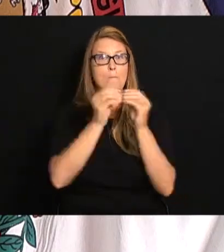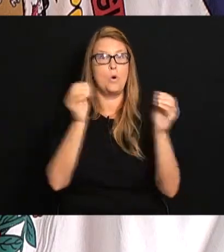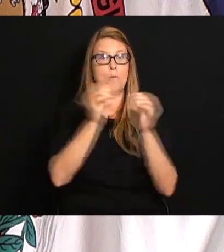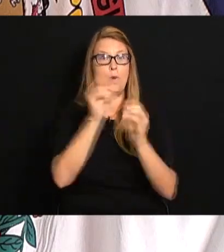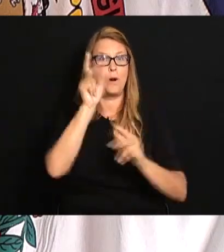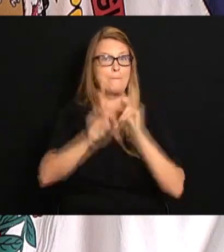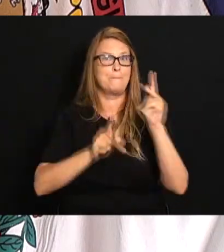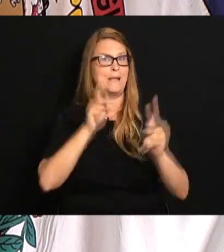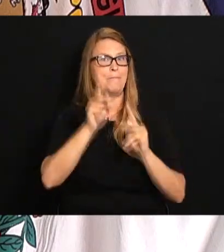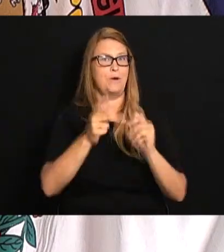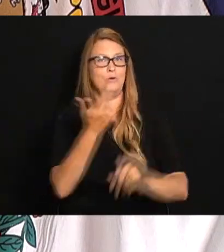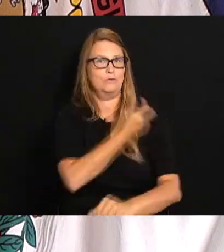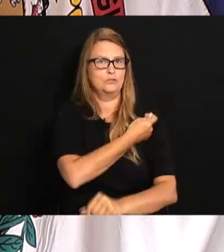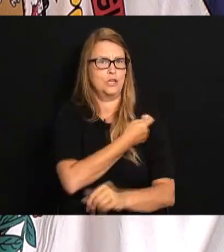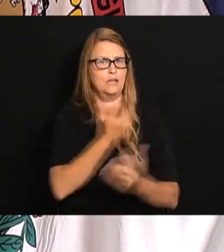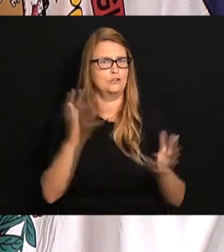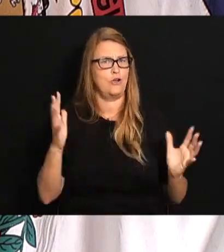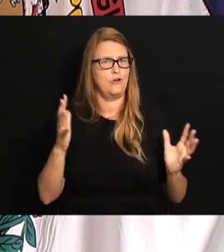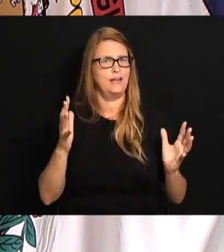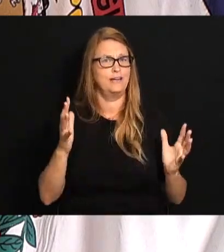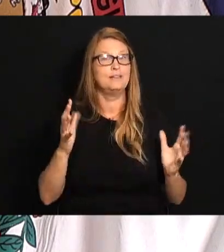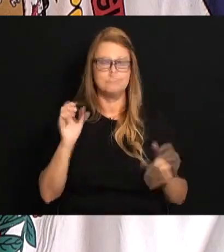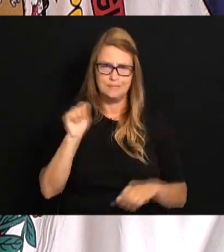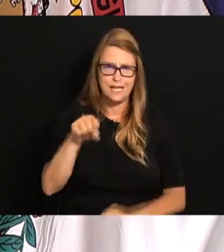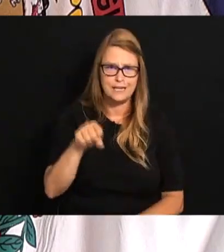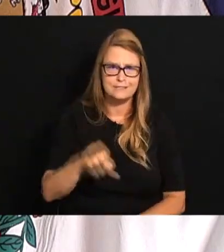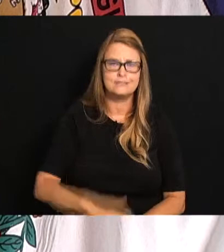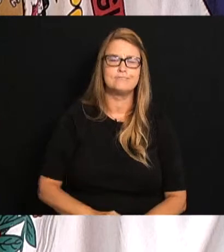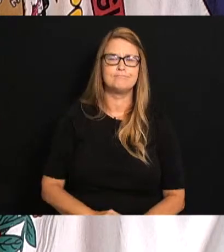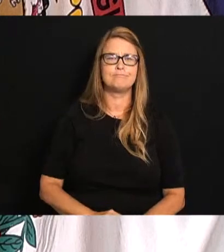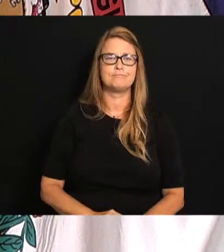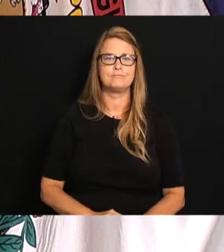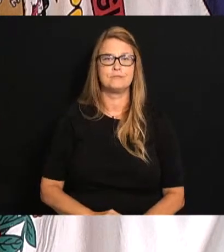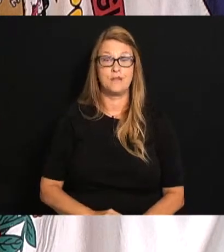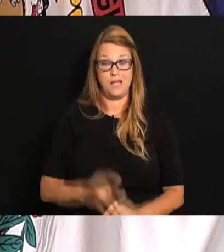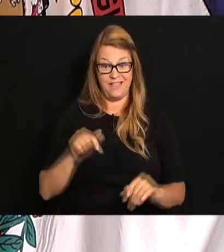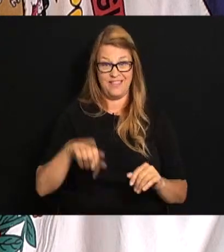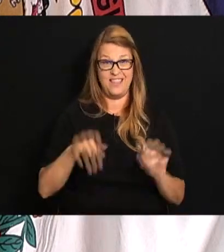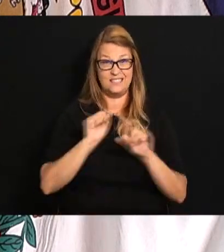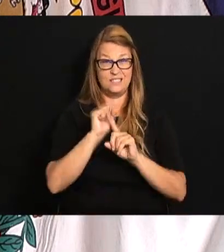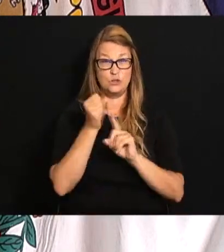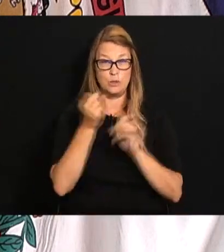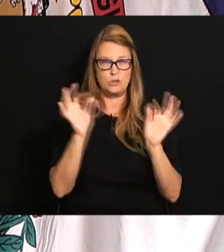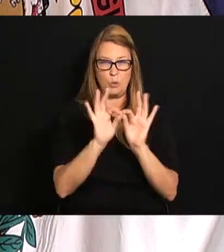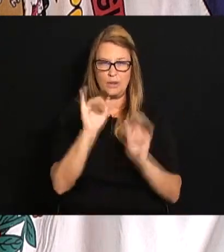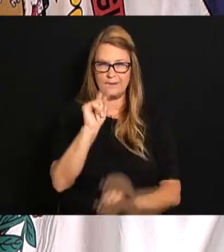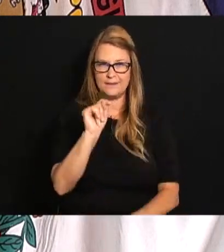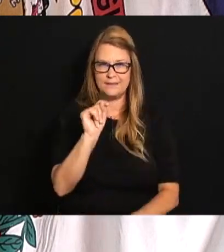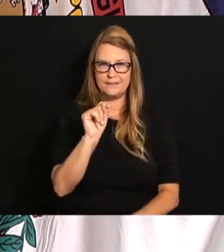folks across the finish line? Absolutely. But is it worth it?